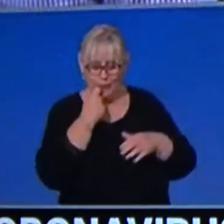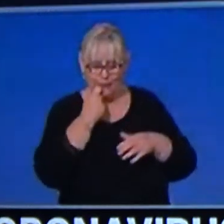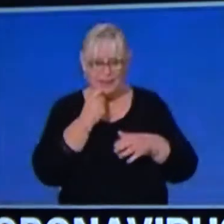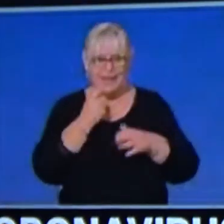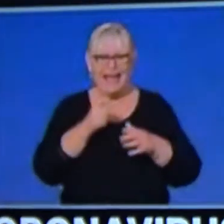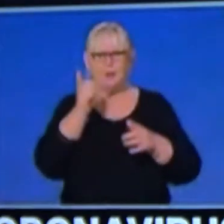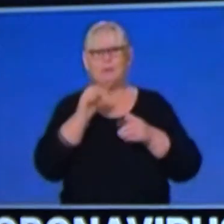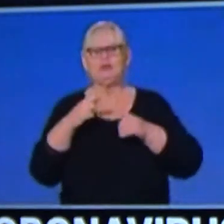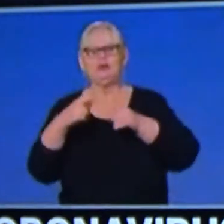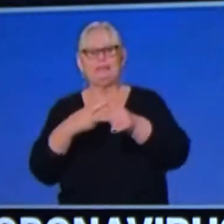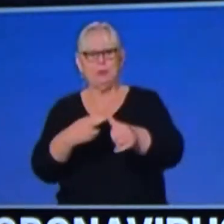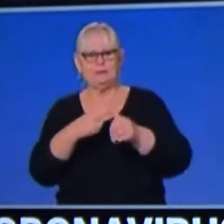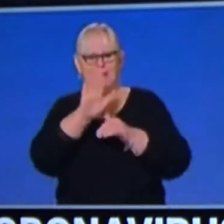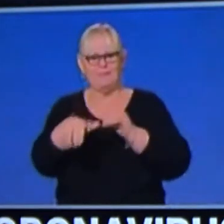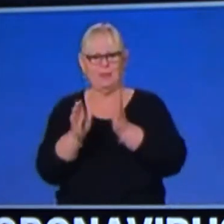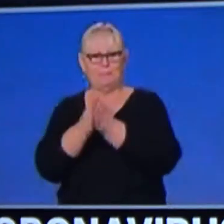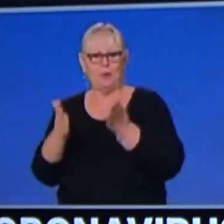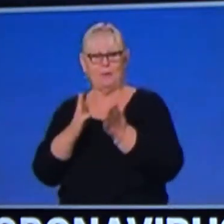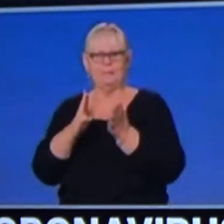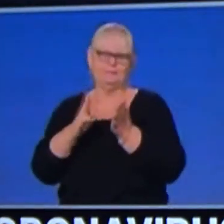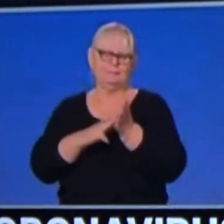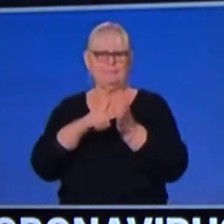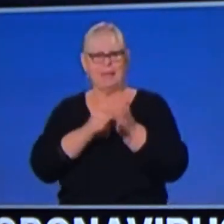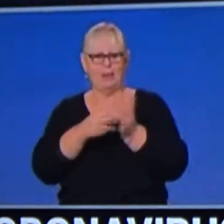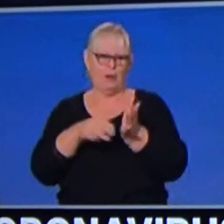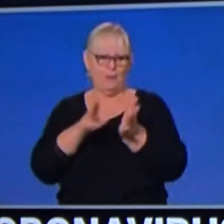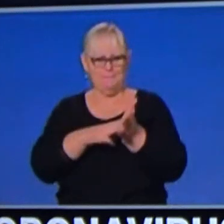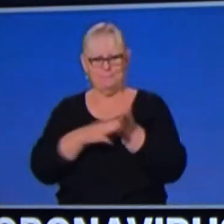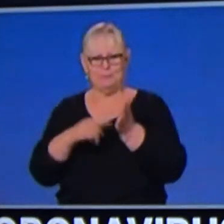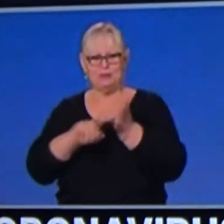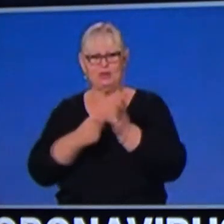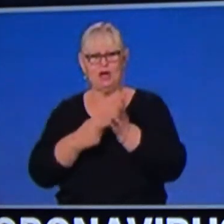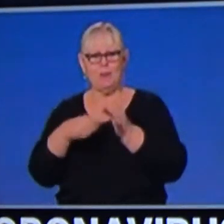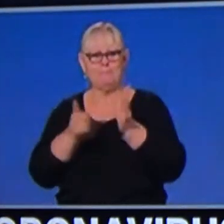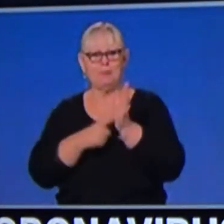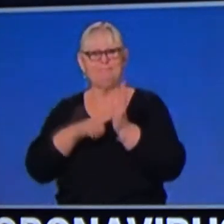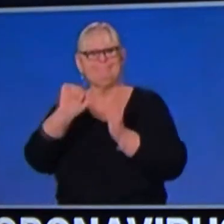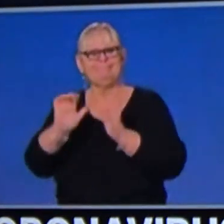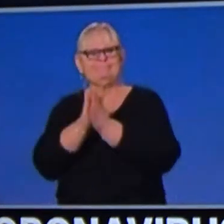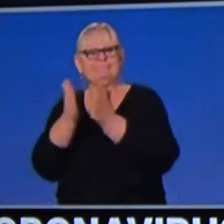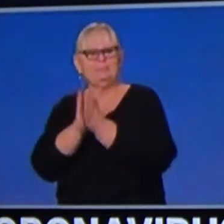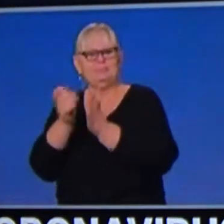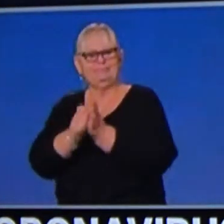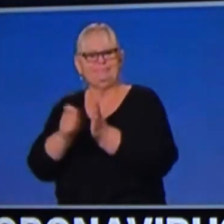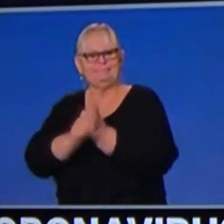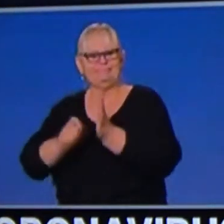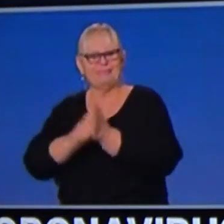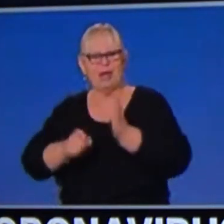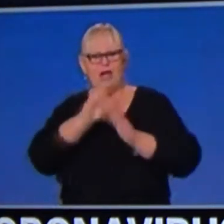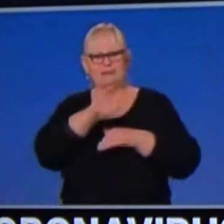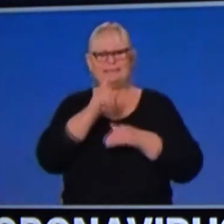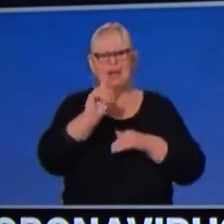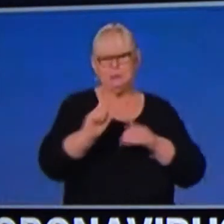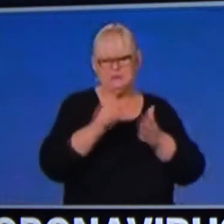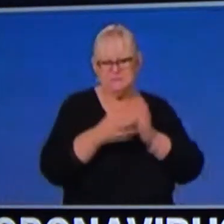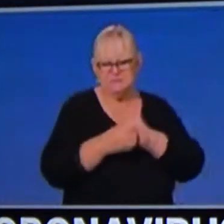Turnbull's book, where he claims that you're a Machiavellian plotter and that the Finance Minister, Matthias Cormann, didn't think that you were up to the job? Well,